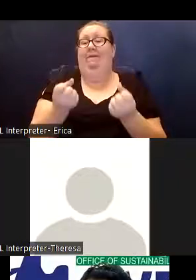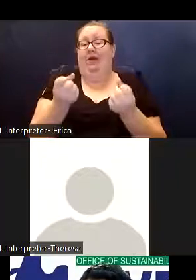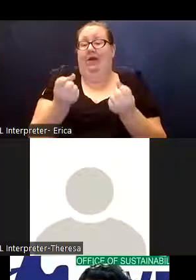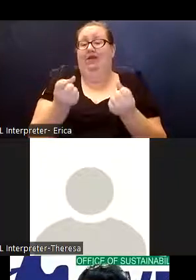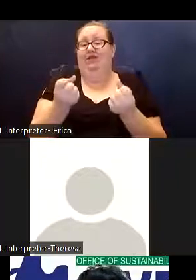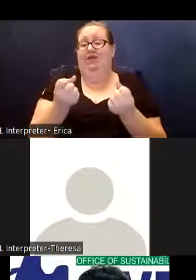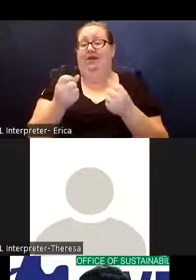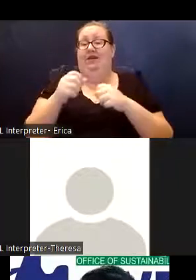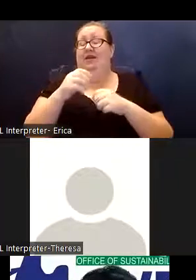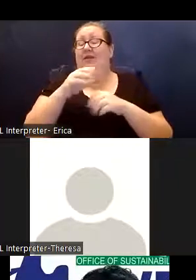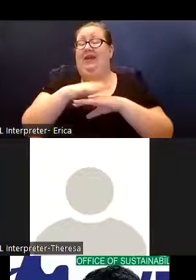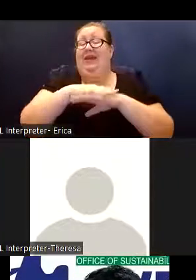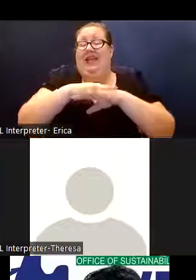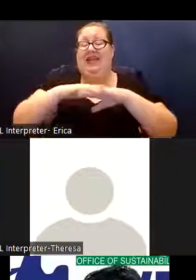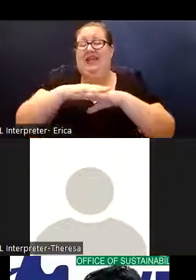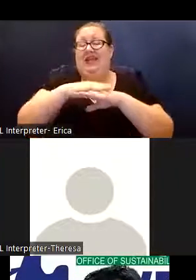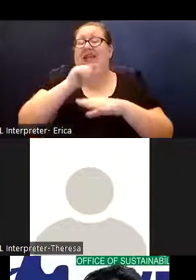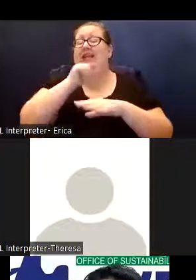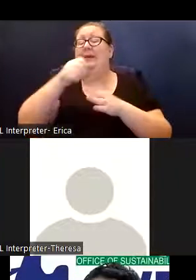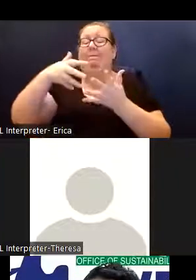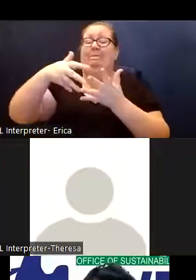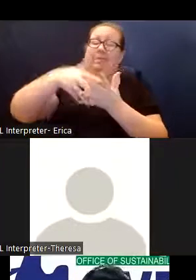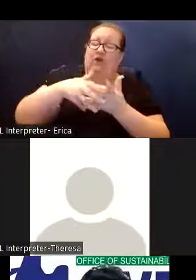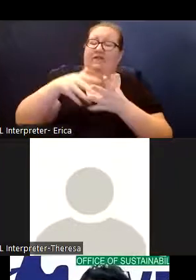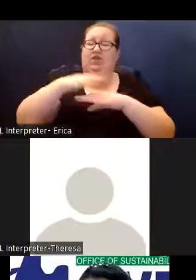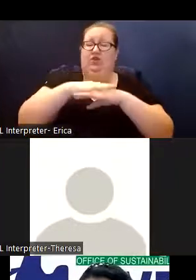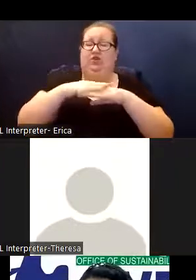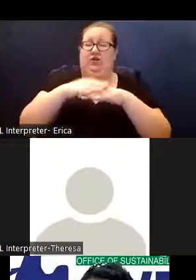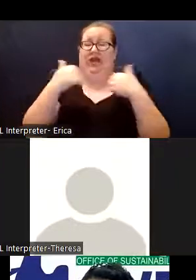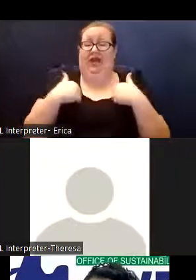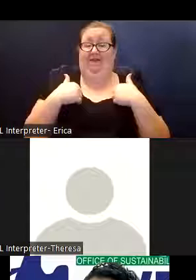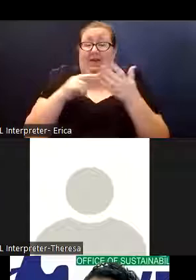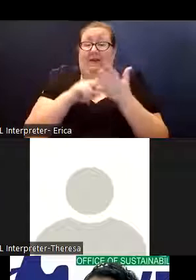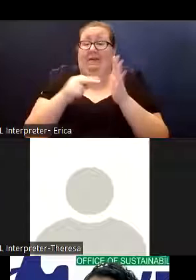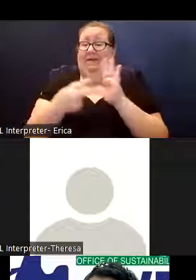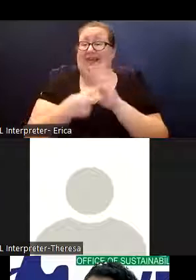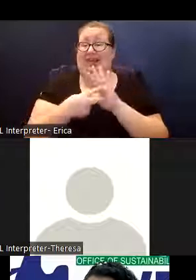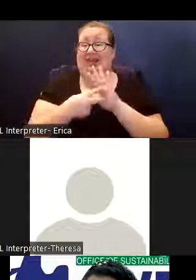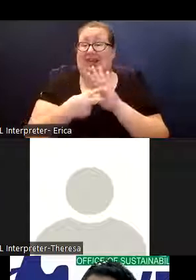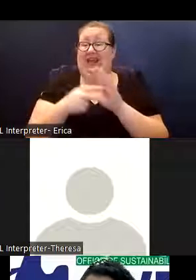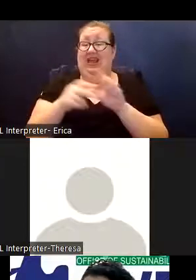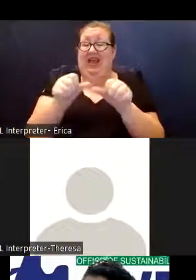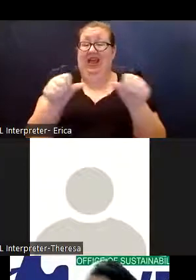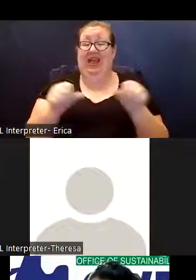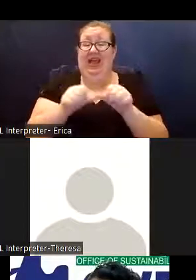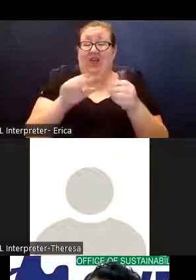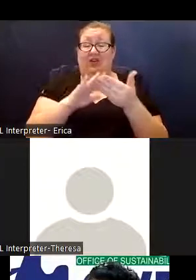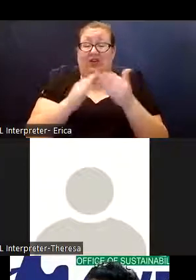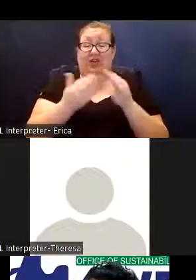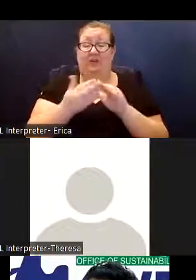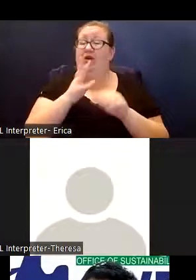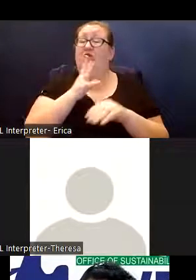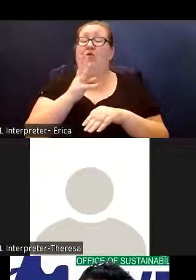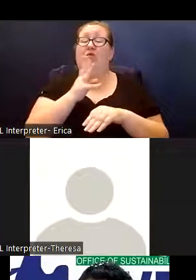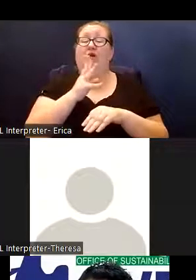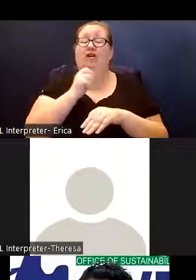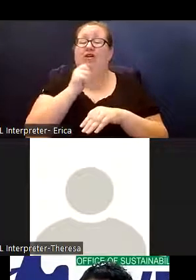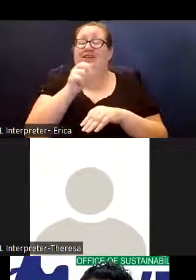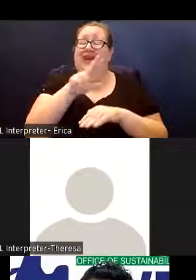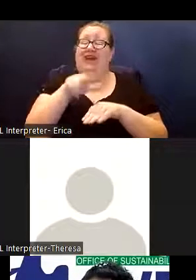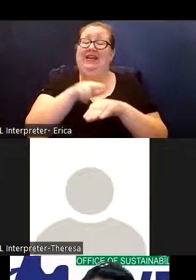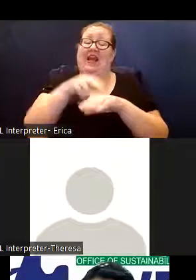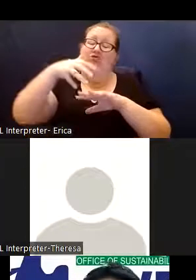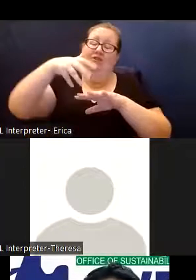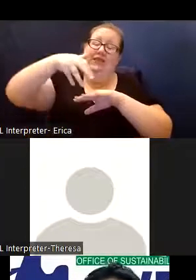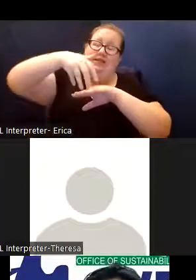impervious surfaces that we have. And by impervious surface, I mean areas of the community where water does not naturally seep